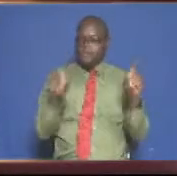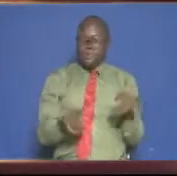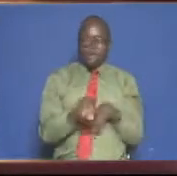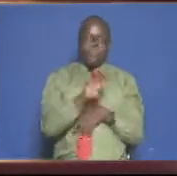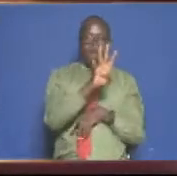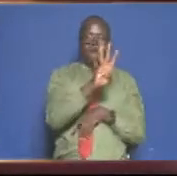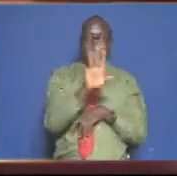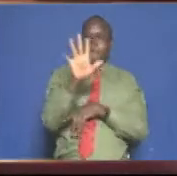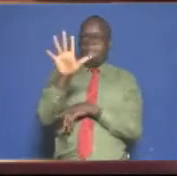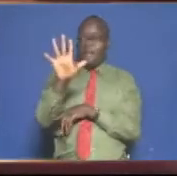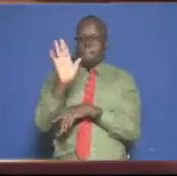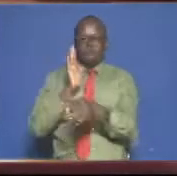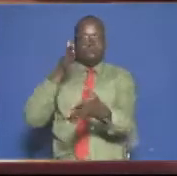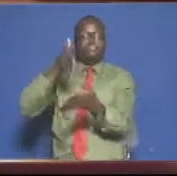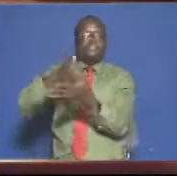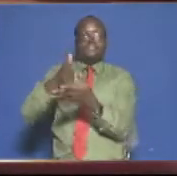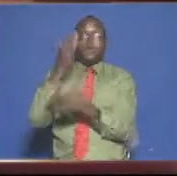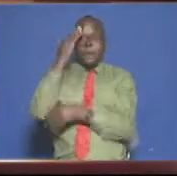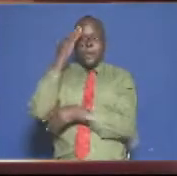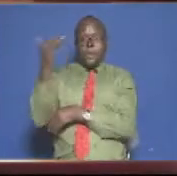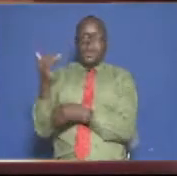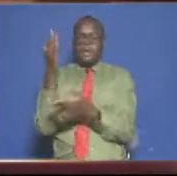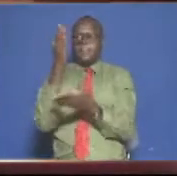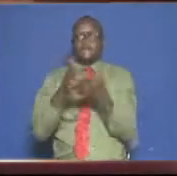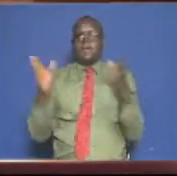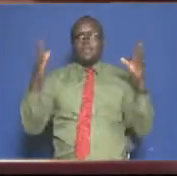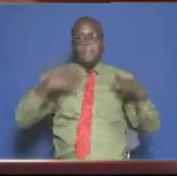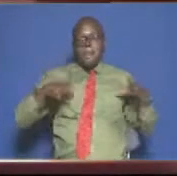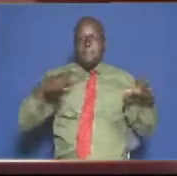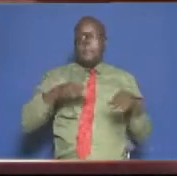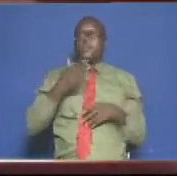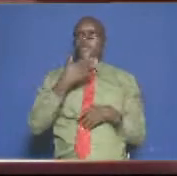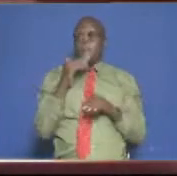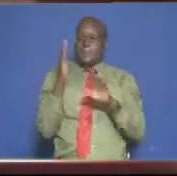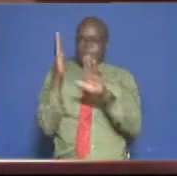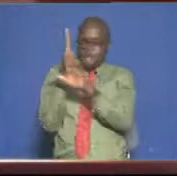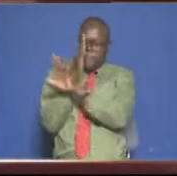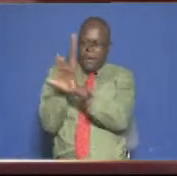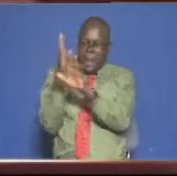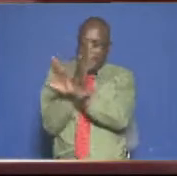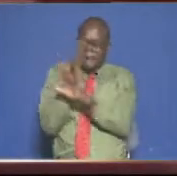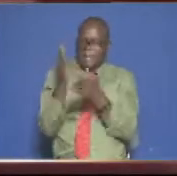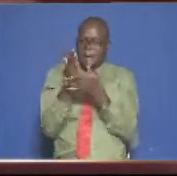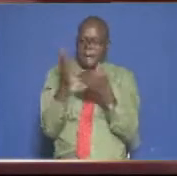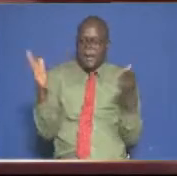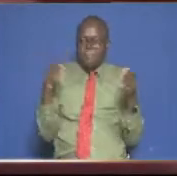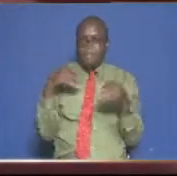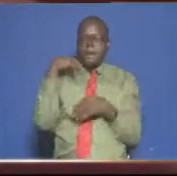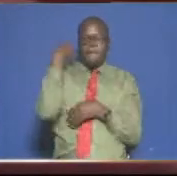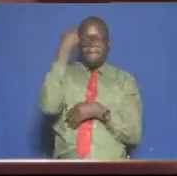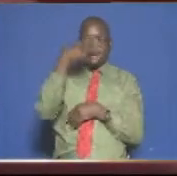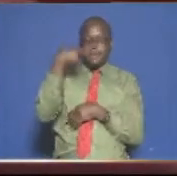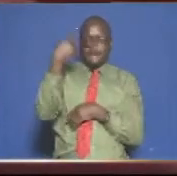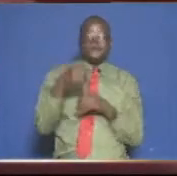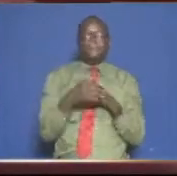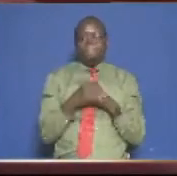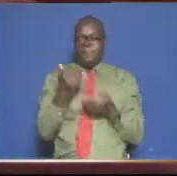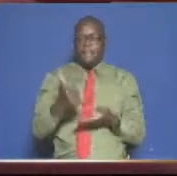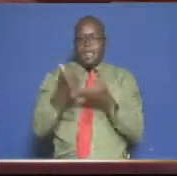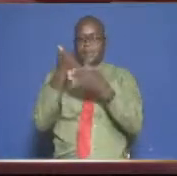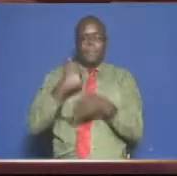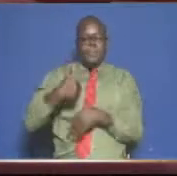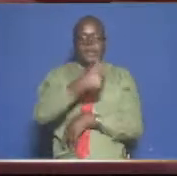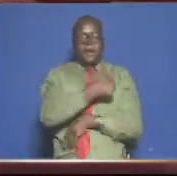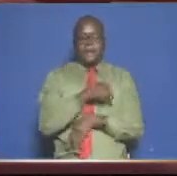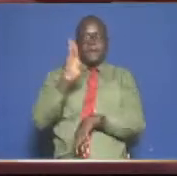4 and 5 have been denied because some people want to hide certain faces. Mr. Speaker, help us.